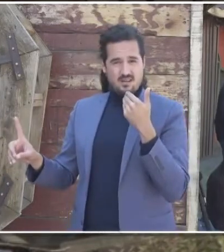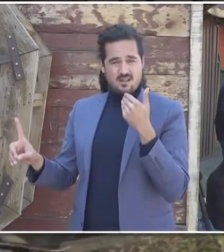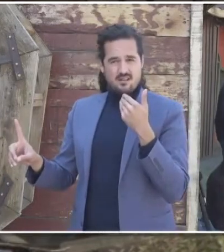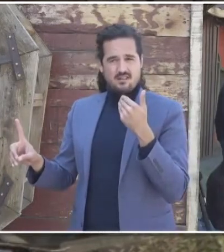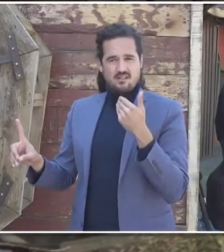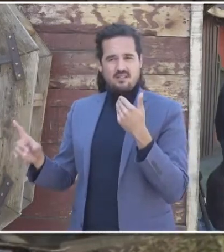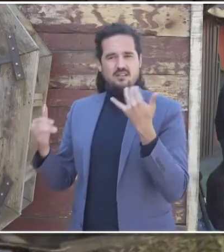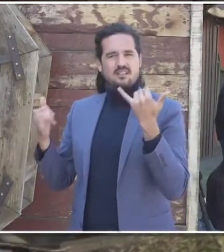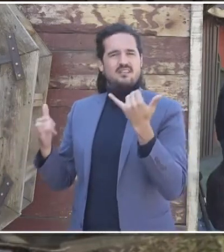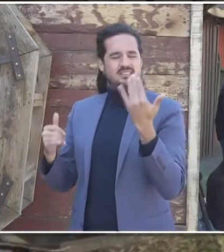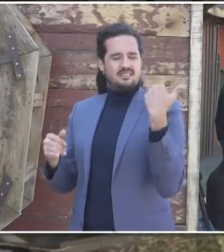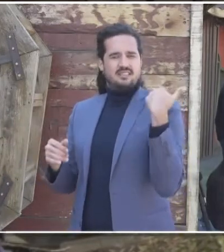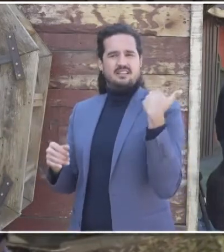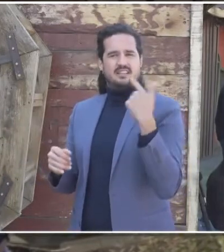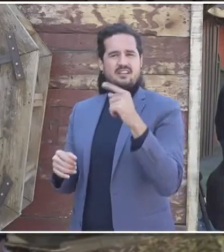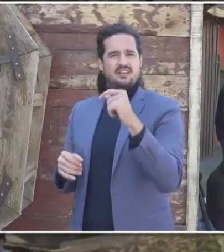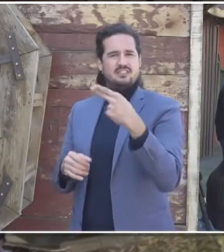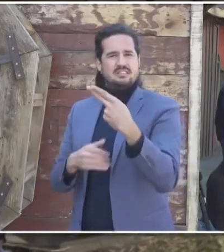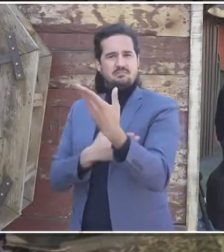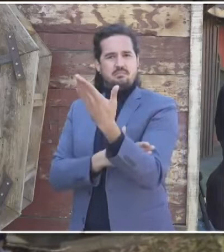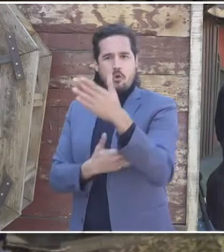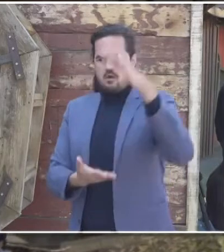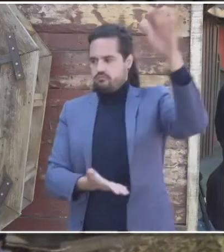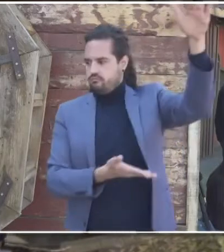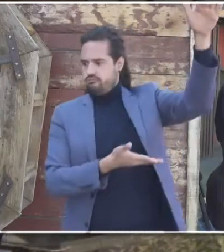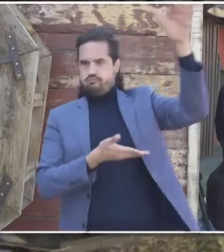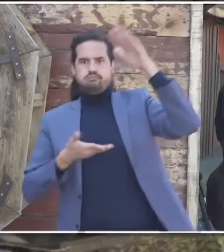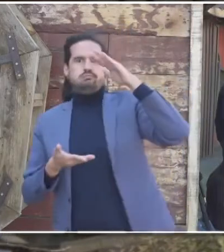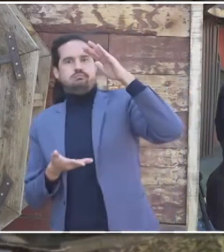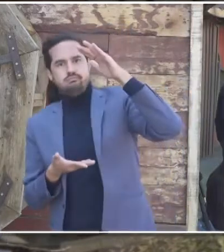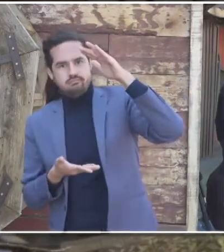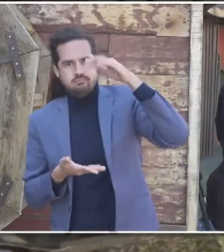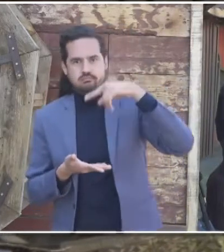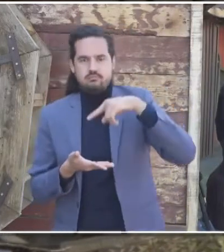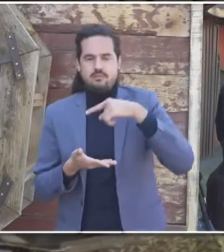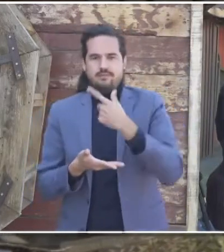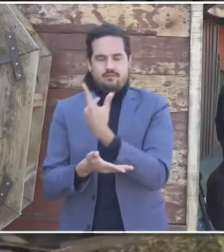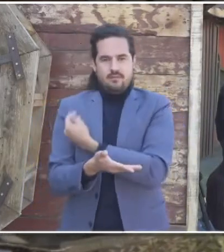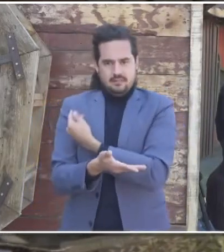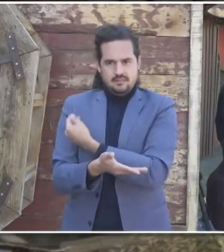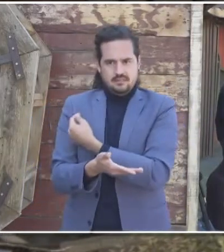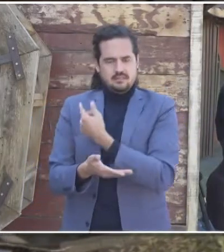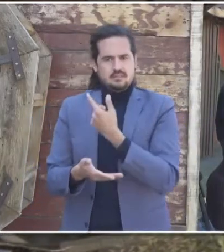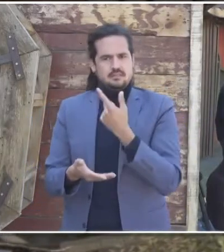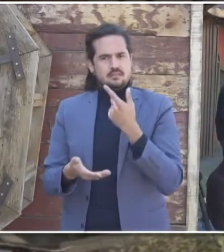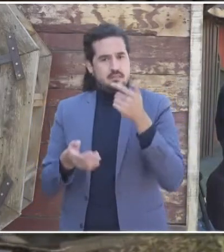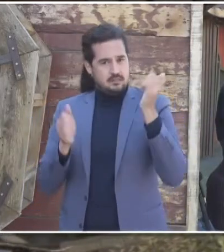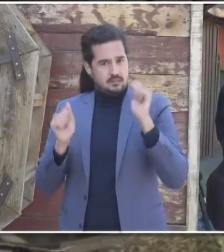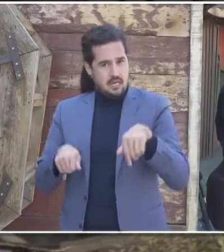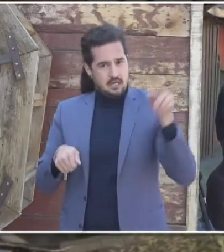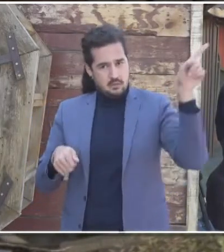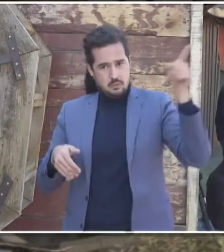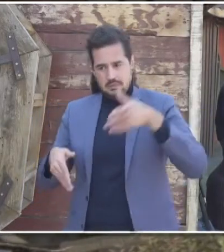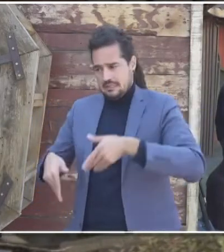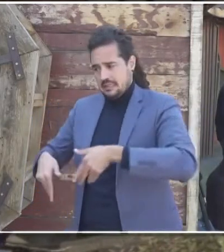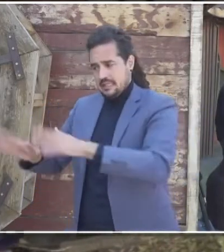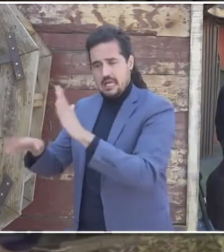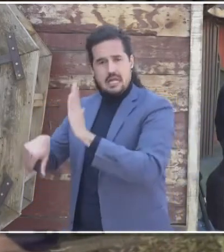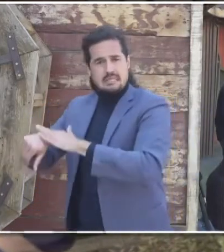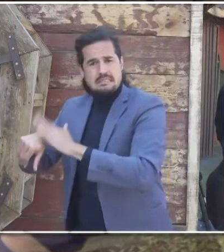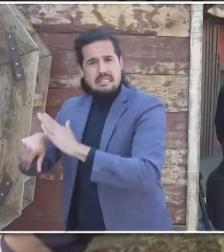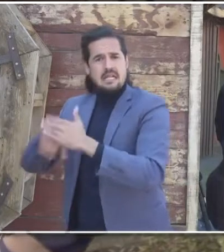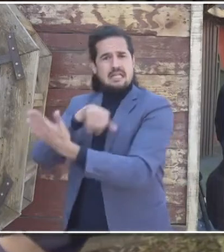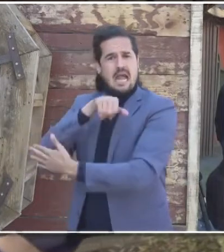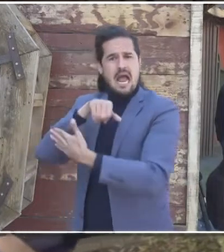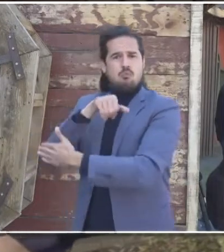week. Can you assure counties that they're going to get a 3-week look ahead at how much vaccine they're going to be getting for a 3-week period, so